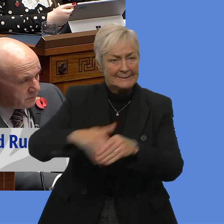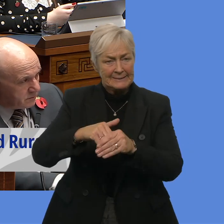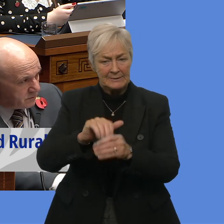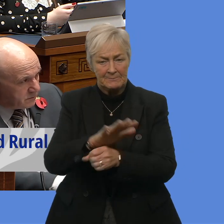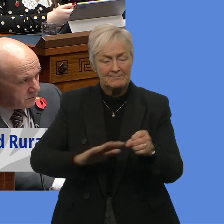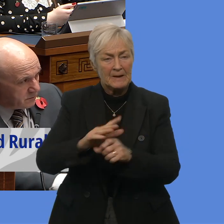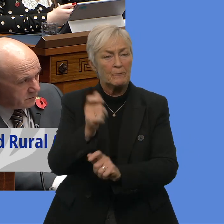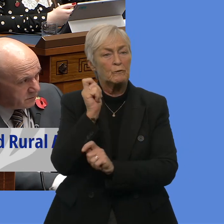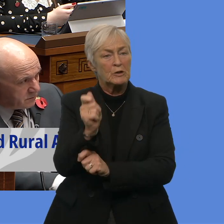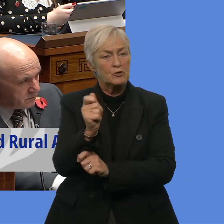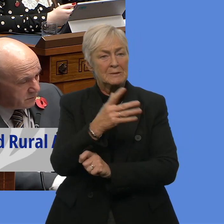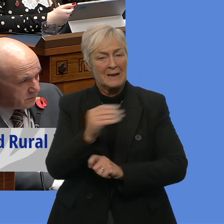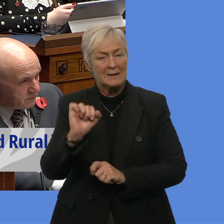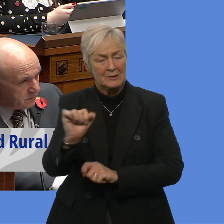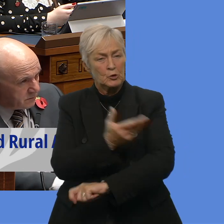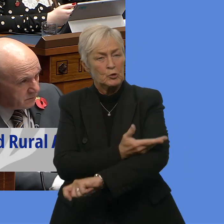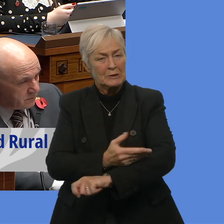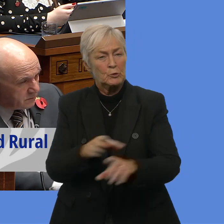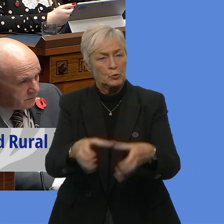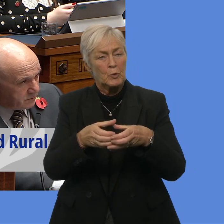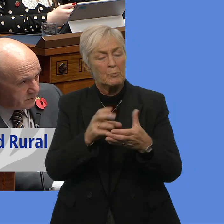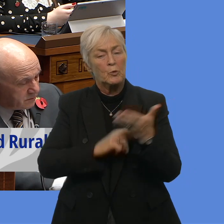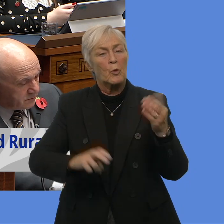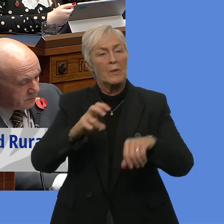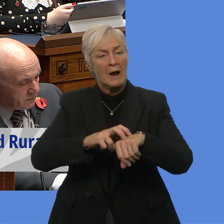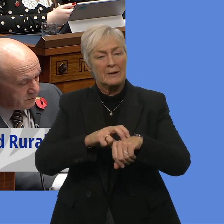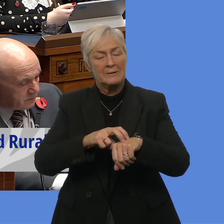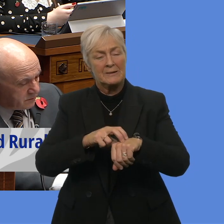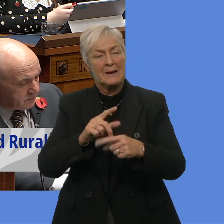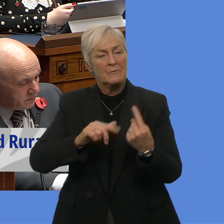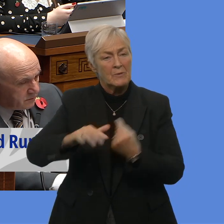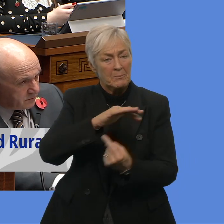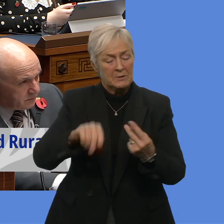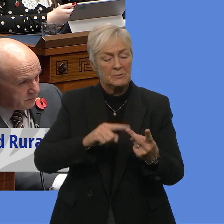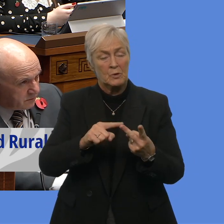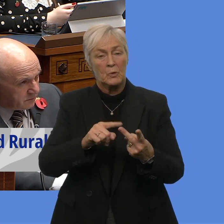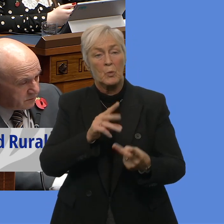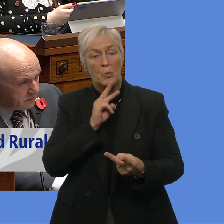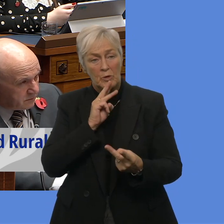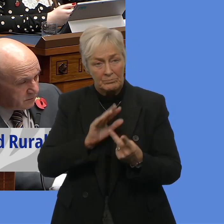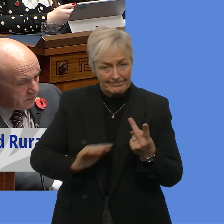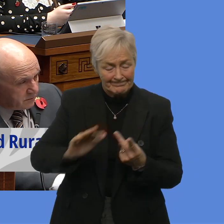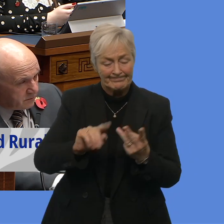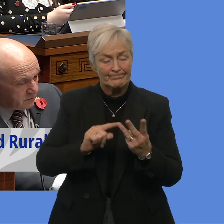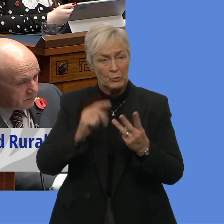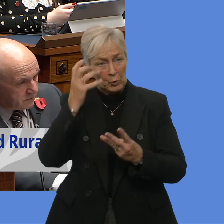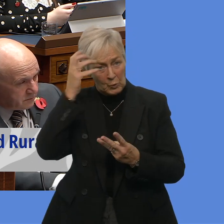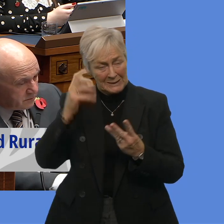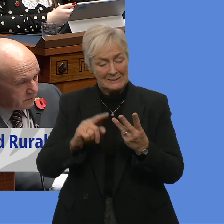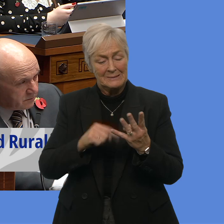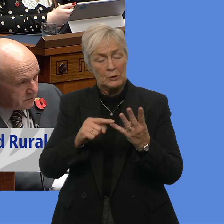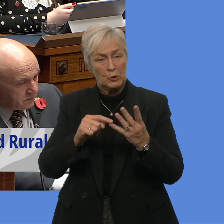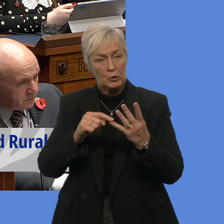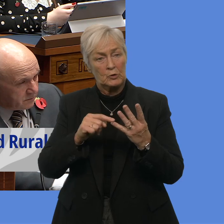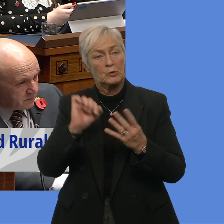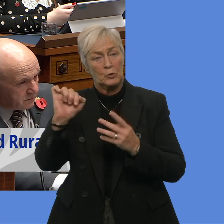Environment, Fisheries and Marine Group, the Northern Ireland Environment Agency, Northern Ireland Water, Queen's University and Ulster University to oversee